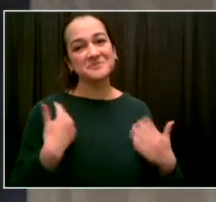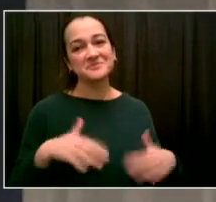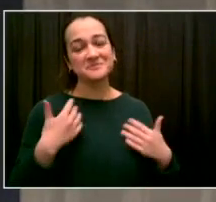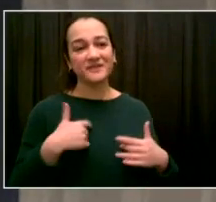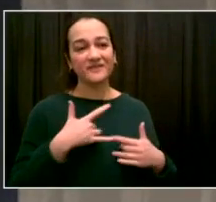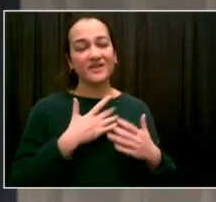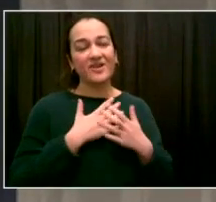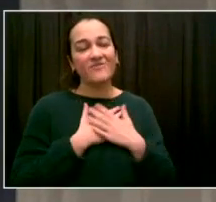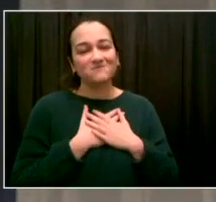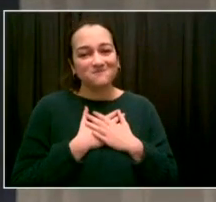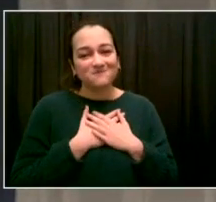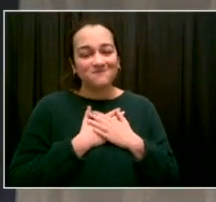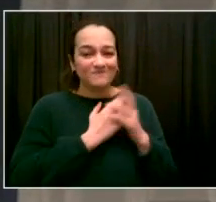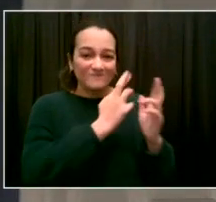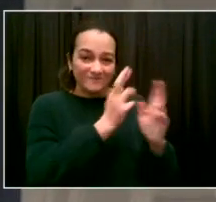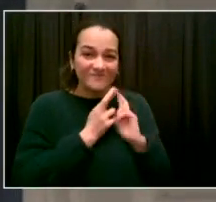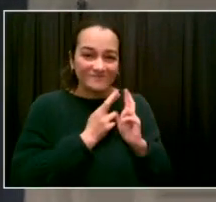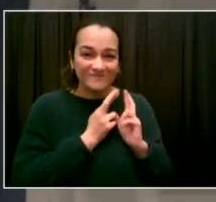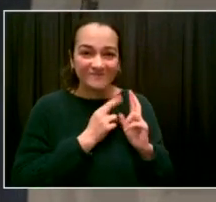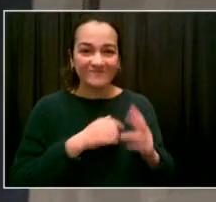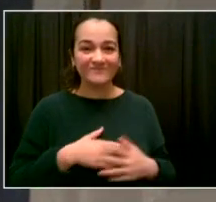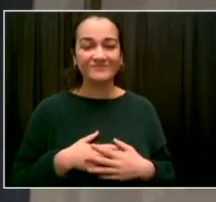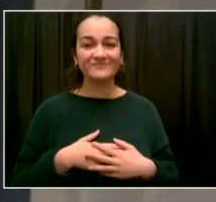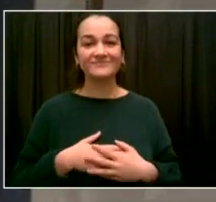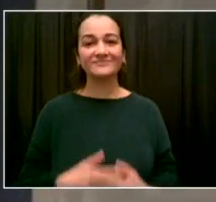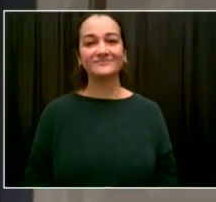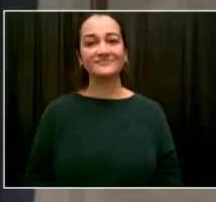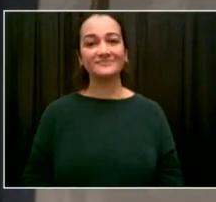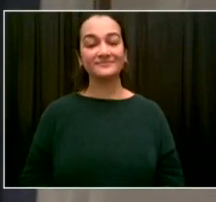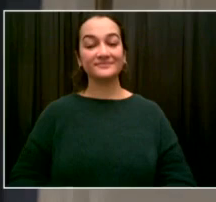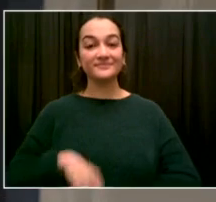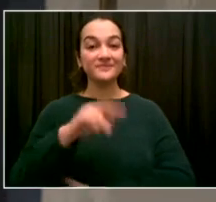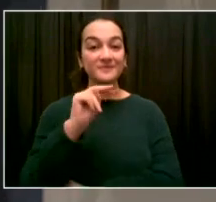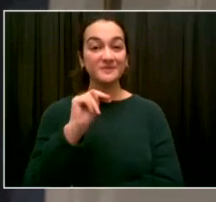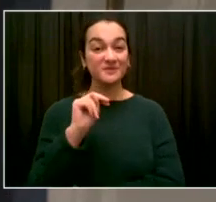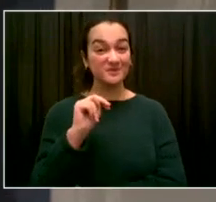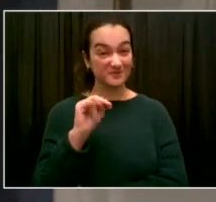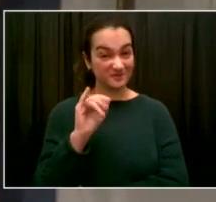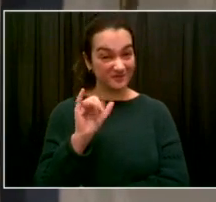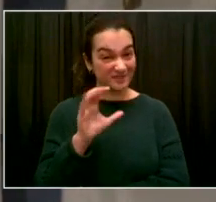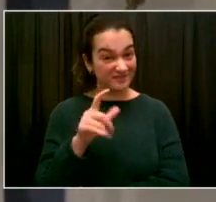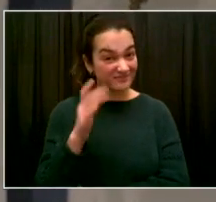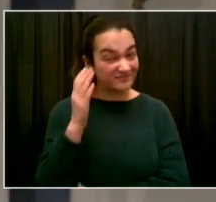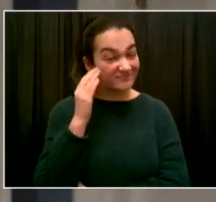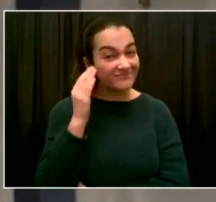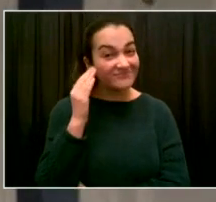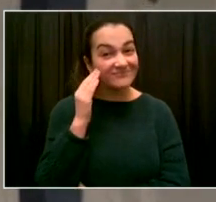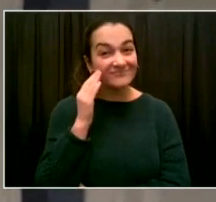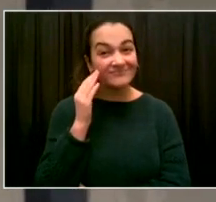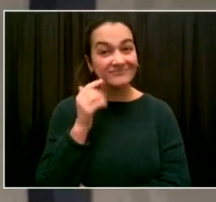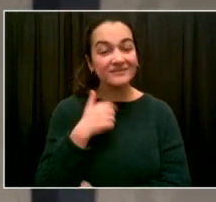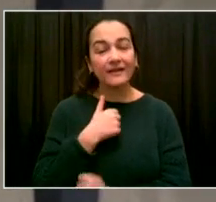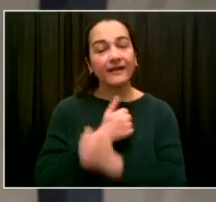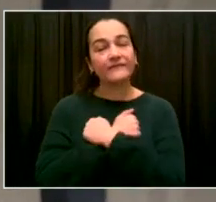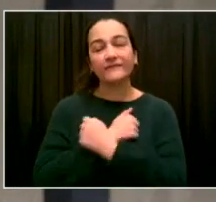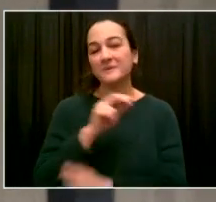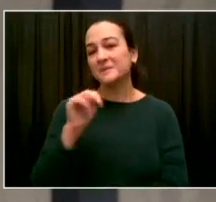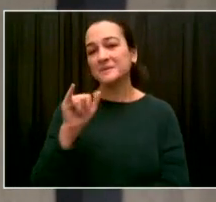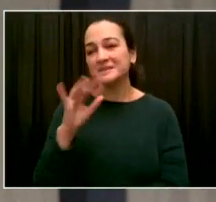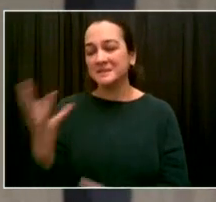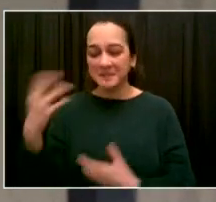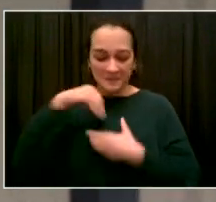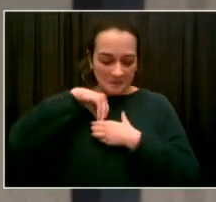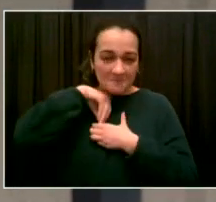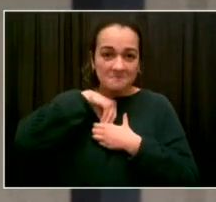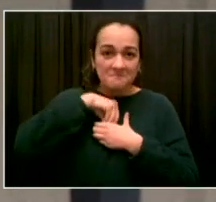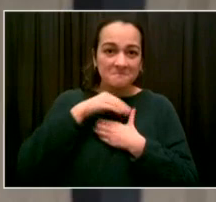I love so dearly and have lived in my whole life. And on behalf of, I want to